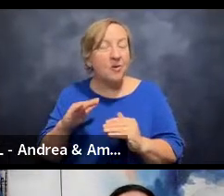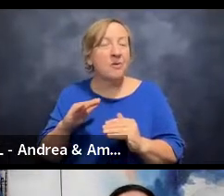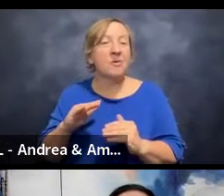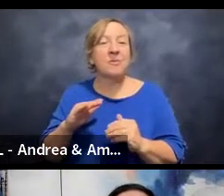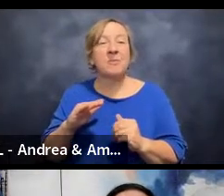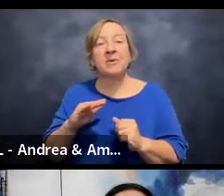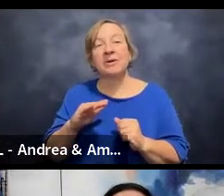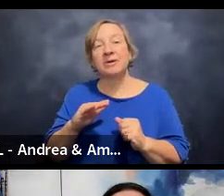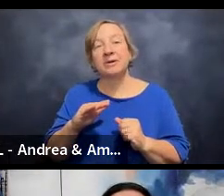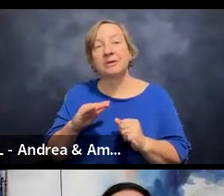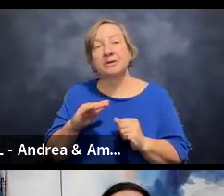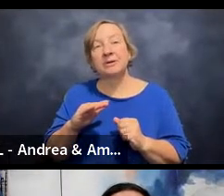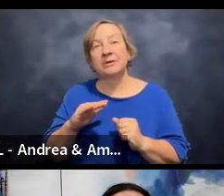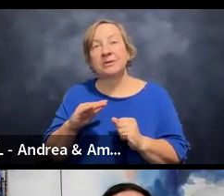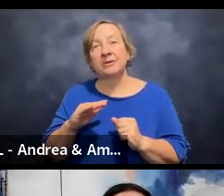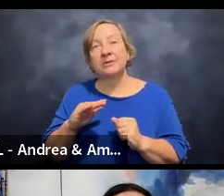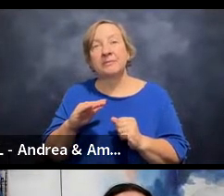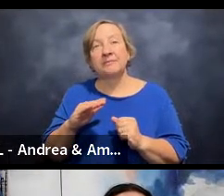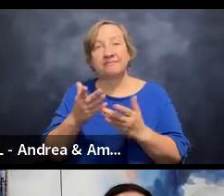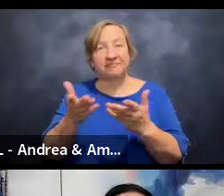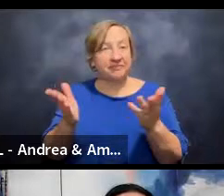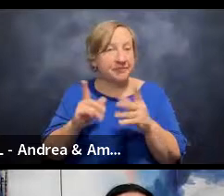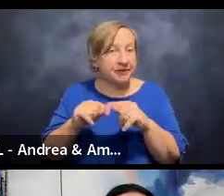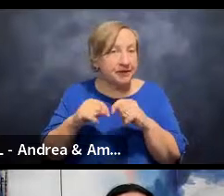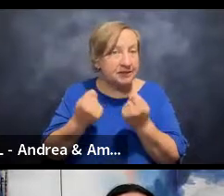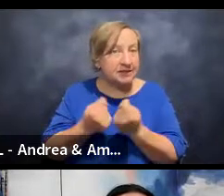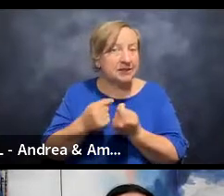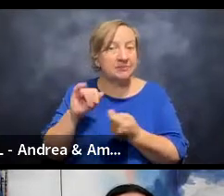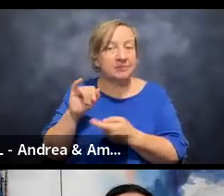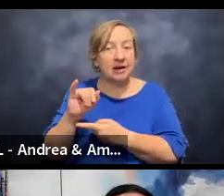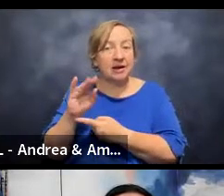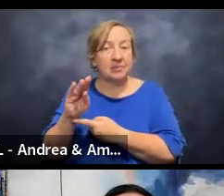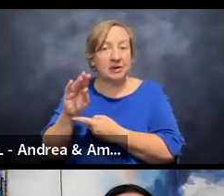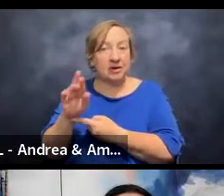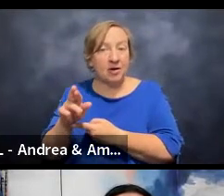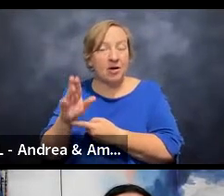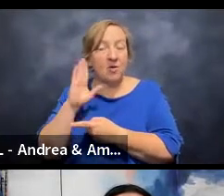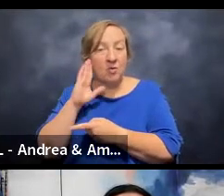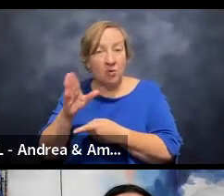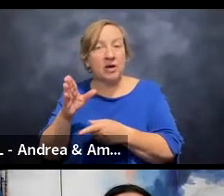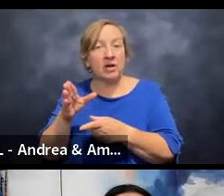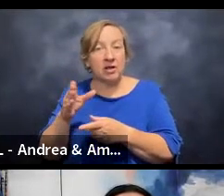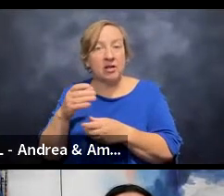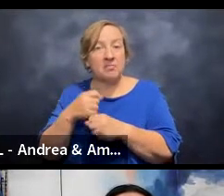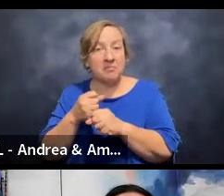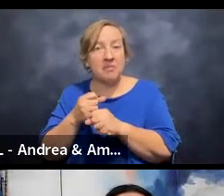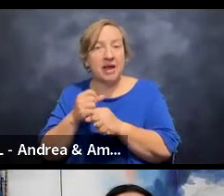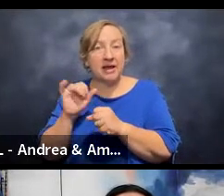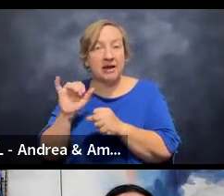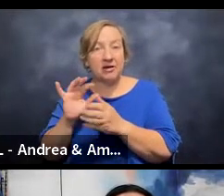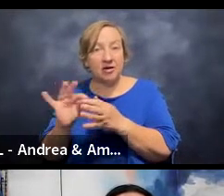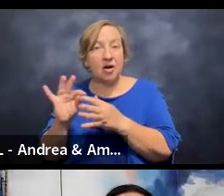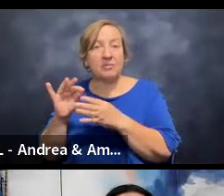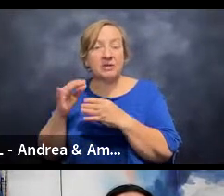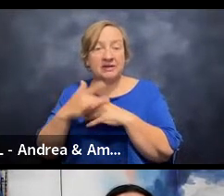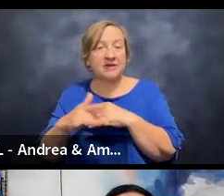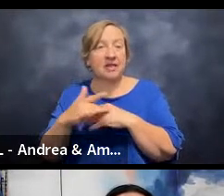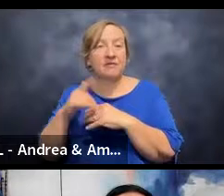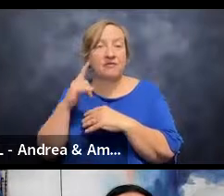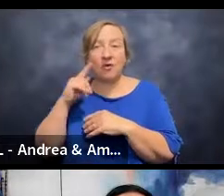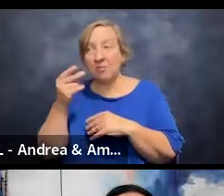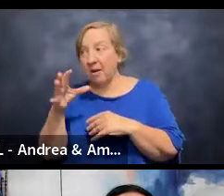that the team or the IBR will be making those comments available for public